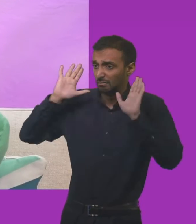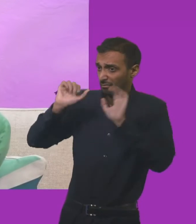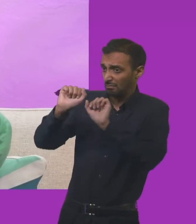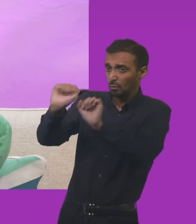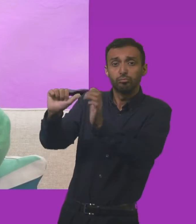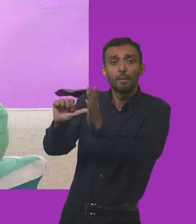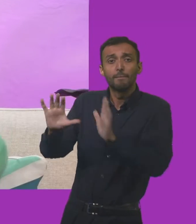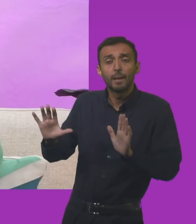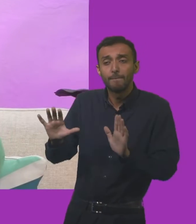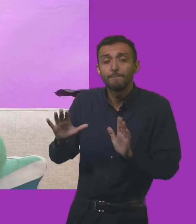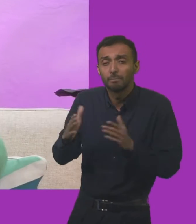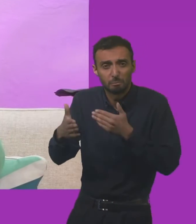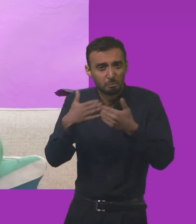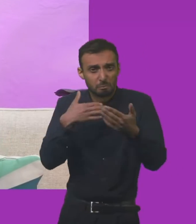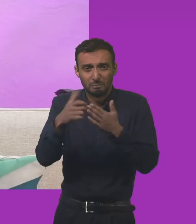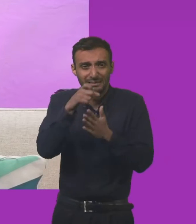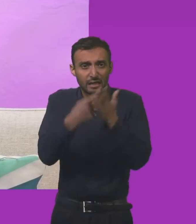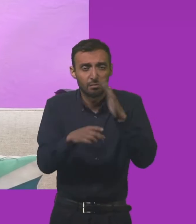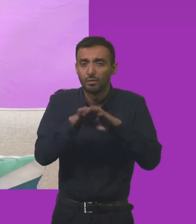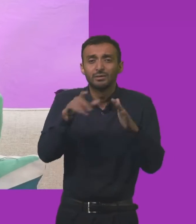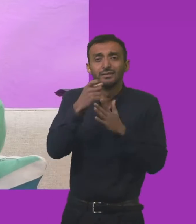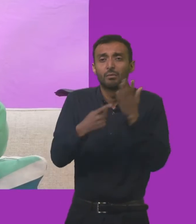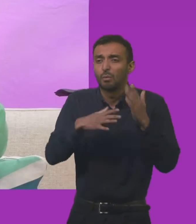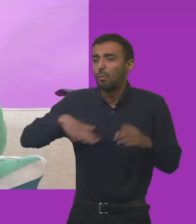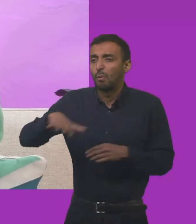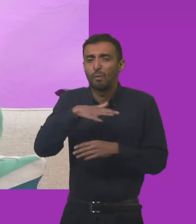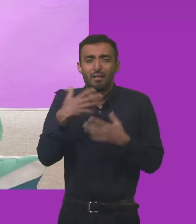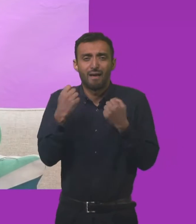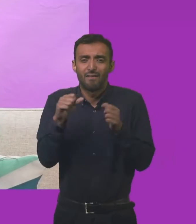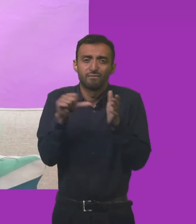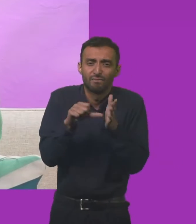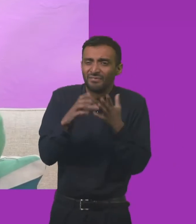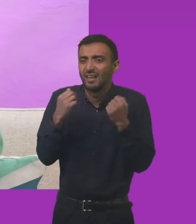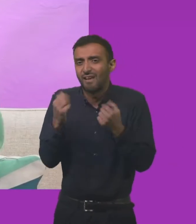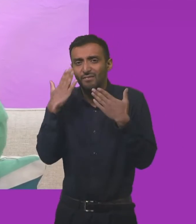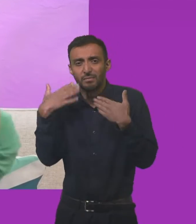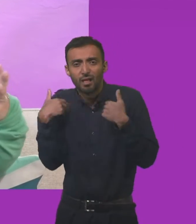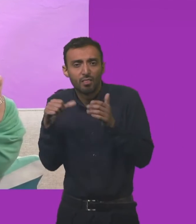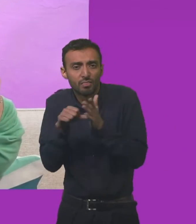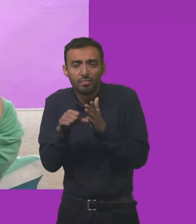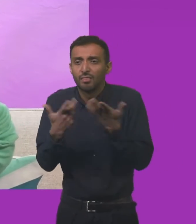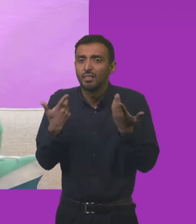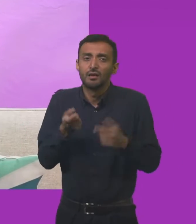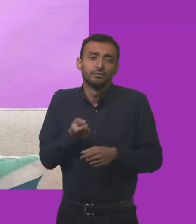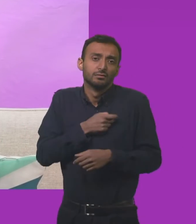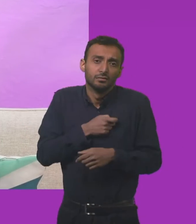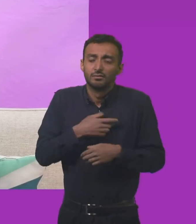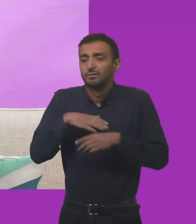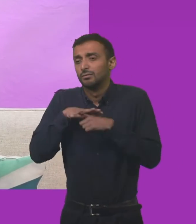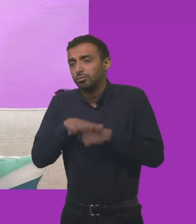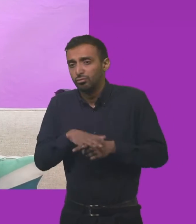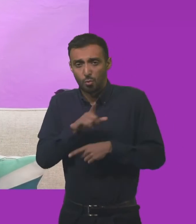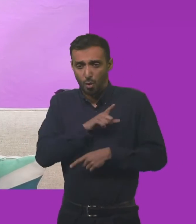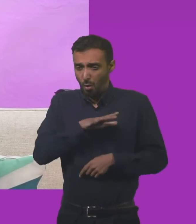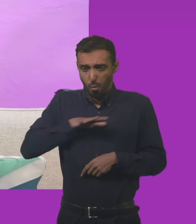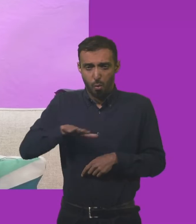disabled or not, everybody has challenges. Everybody has mental health problems, anxiety, depression, because we're all human beings. But if you focus